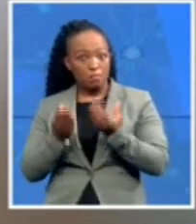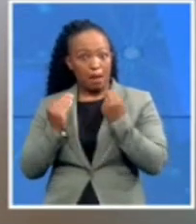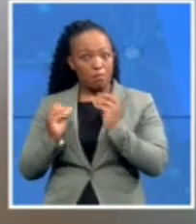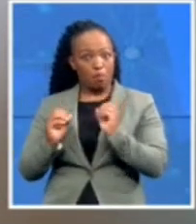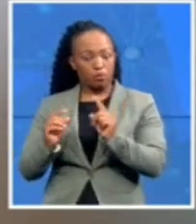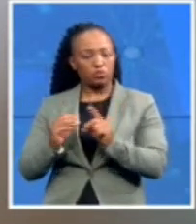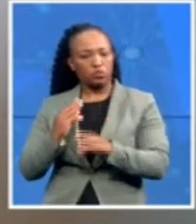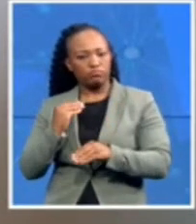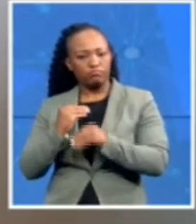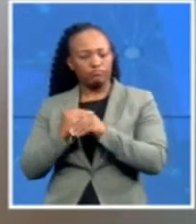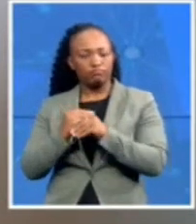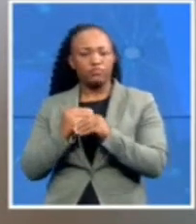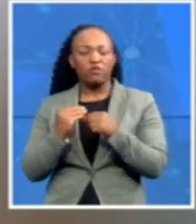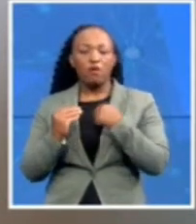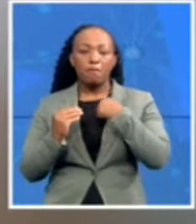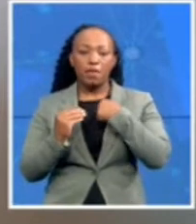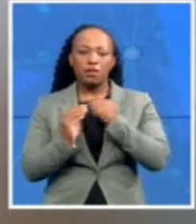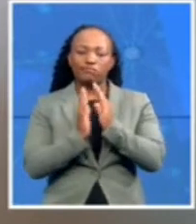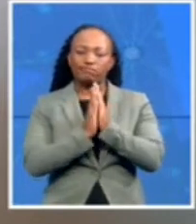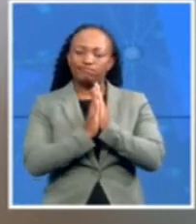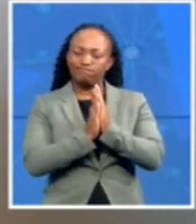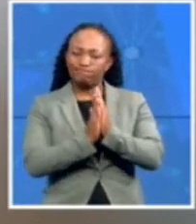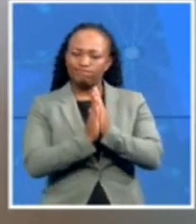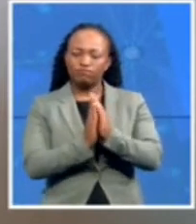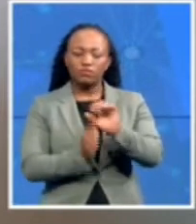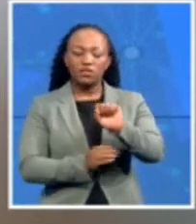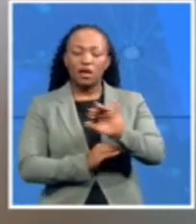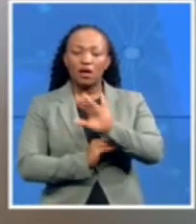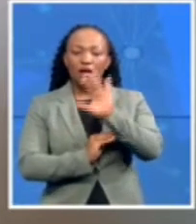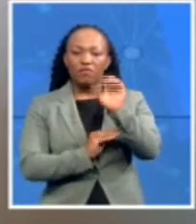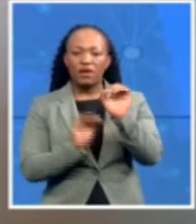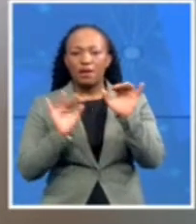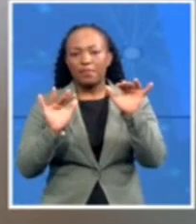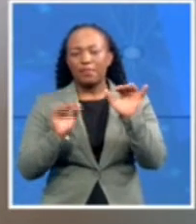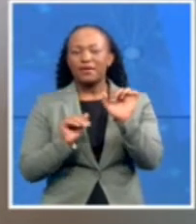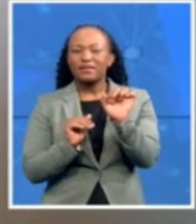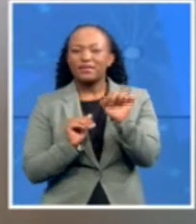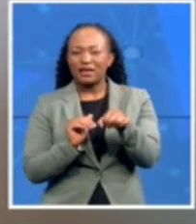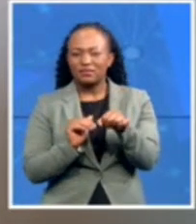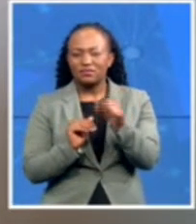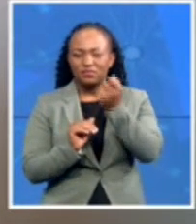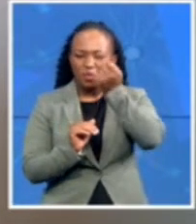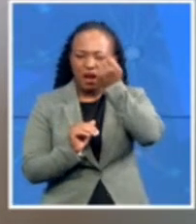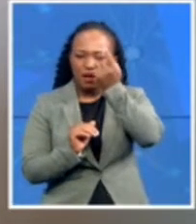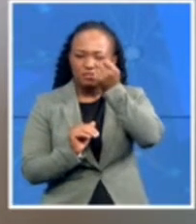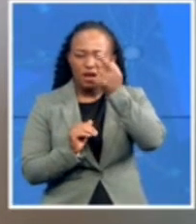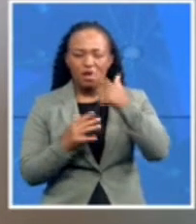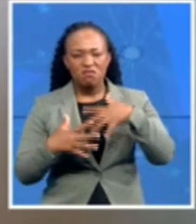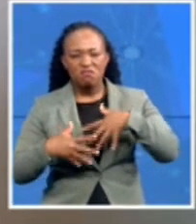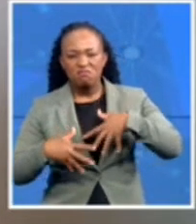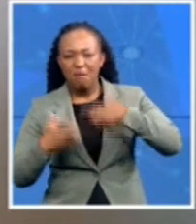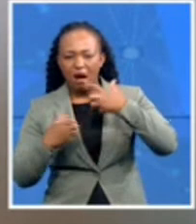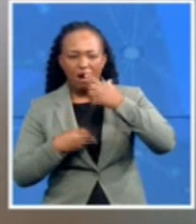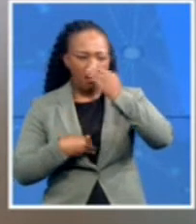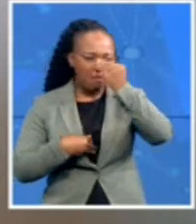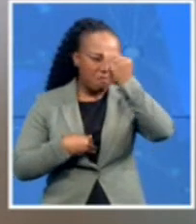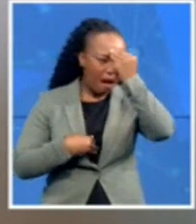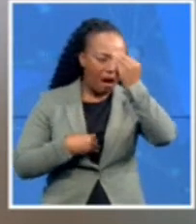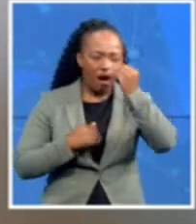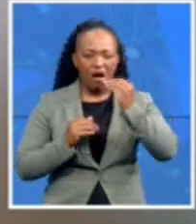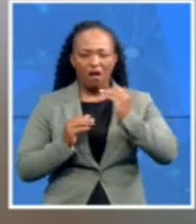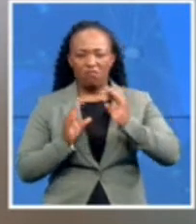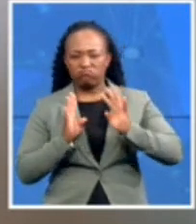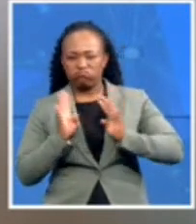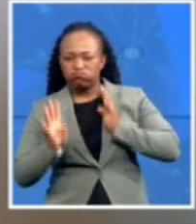South Africans is, yes, we understand your frustration. Yes, we understand your anger and your irritation.